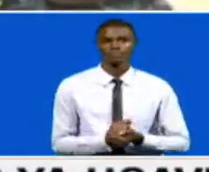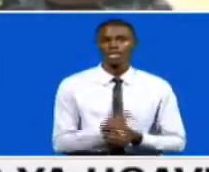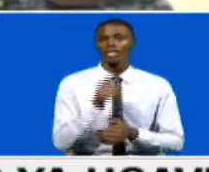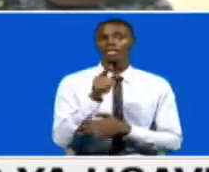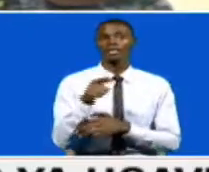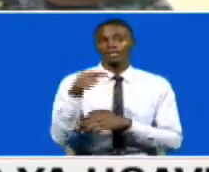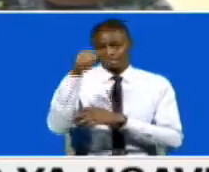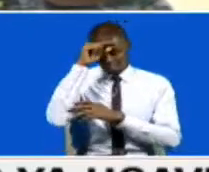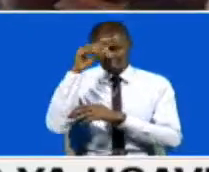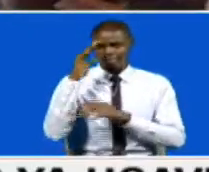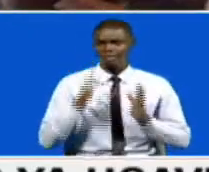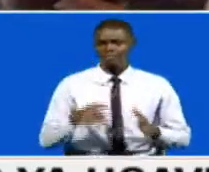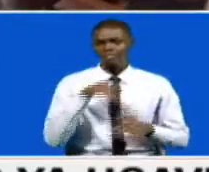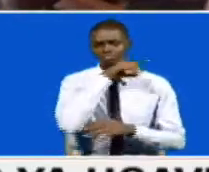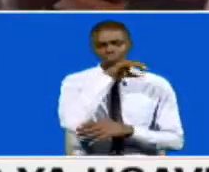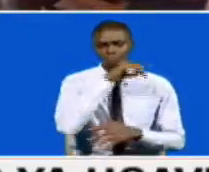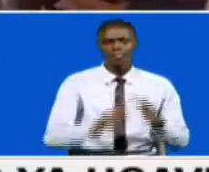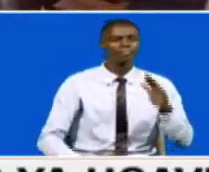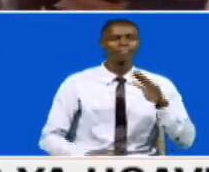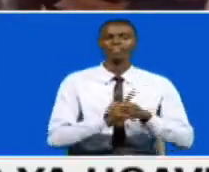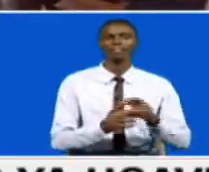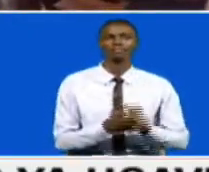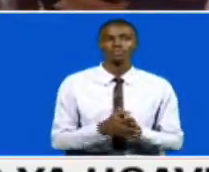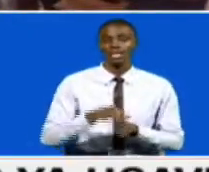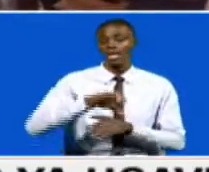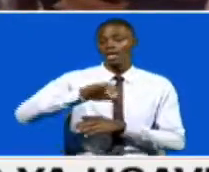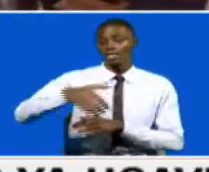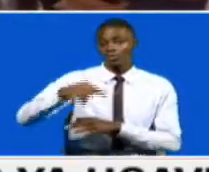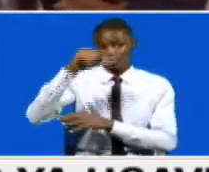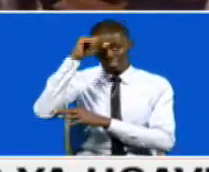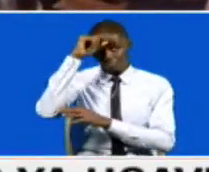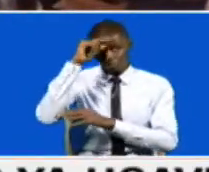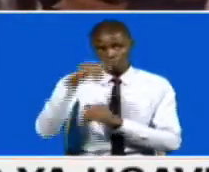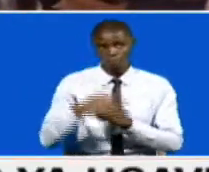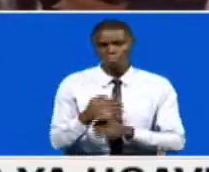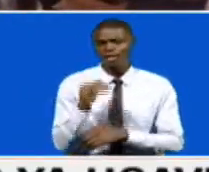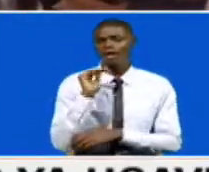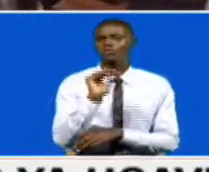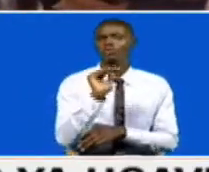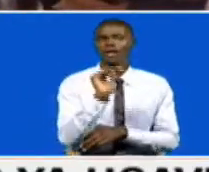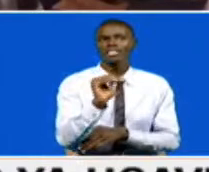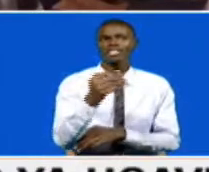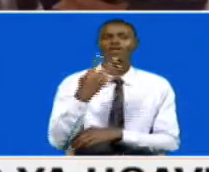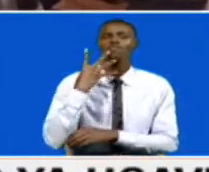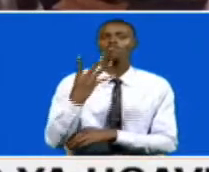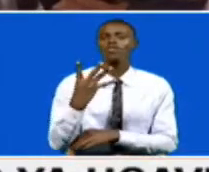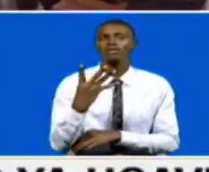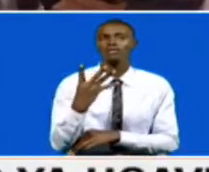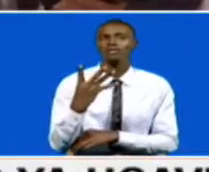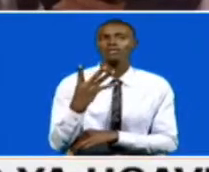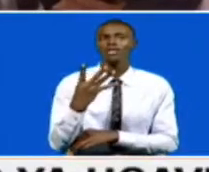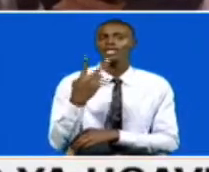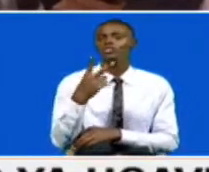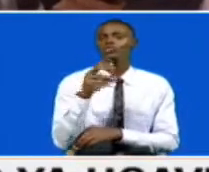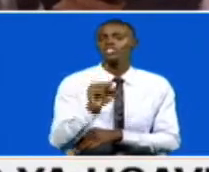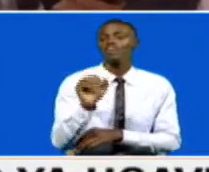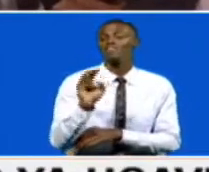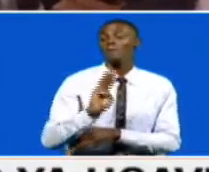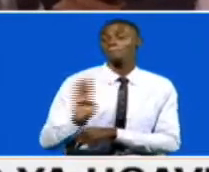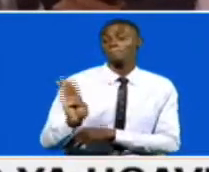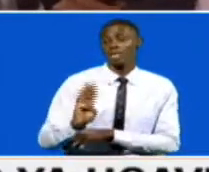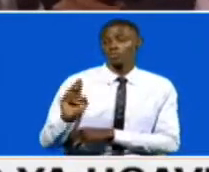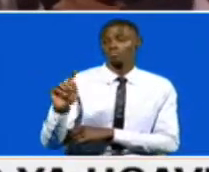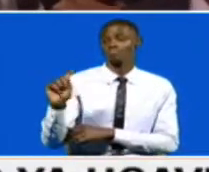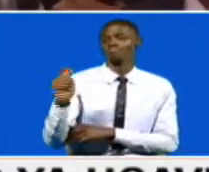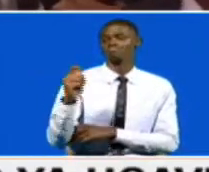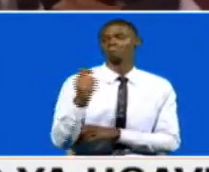limewaacha magavana wakilalamika. As county governments, we are demanding for 425 billion